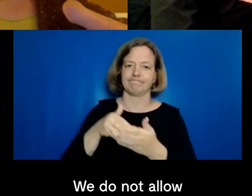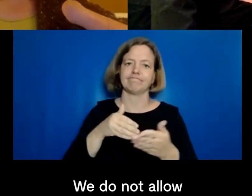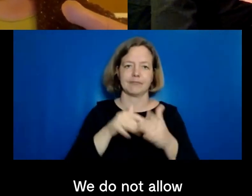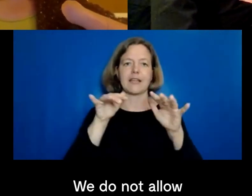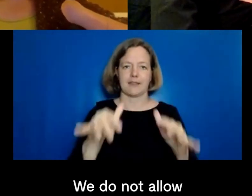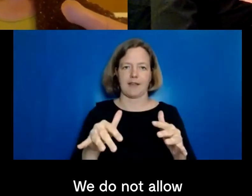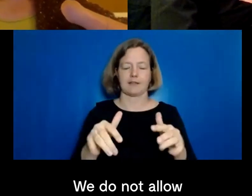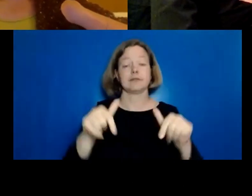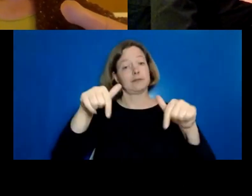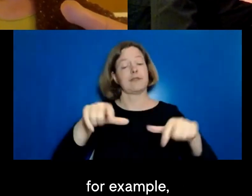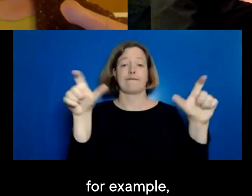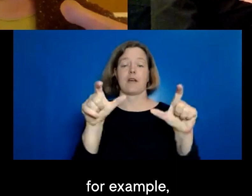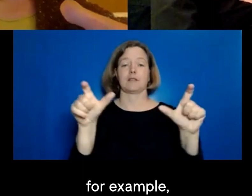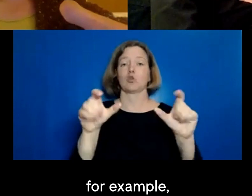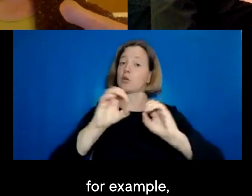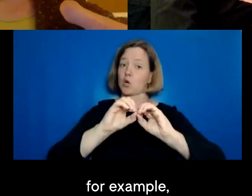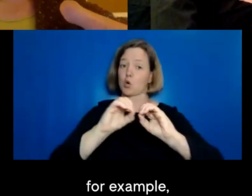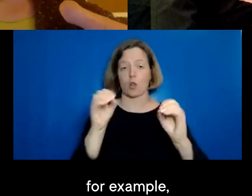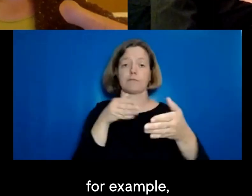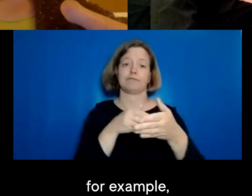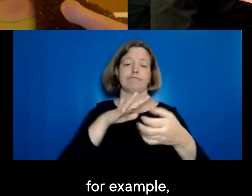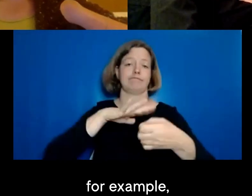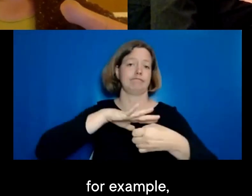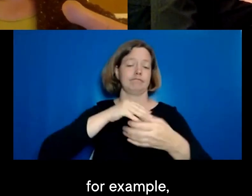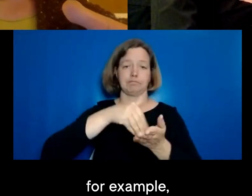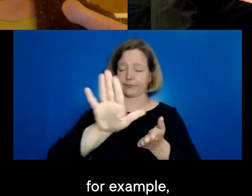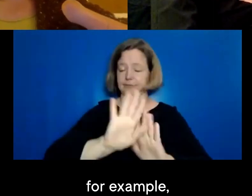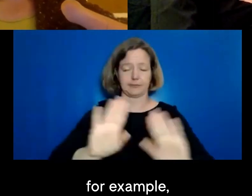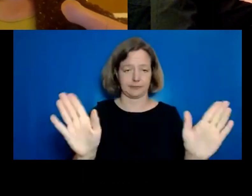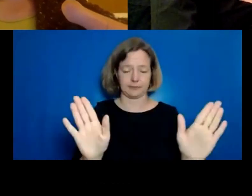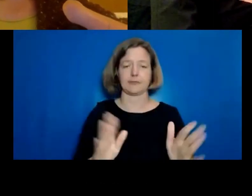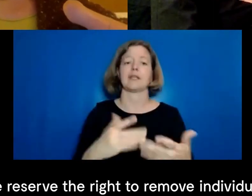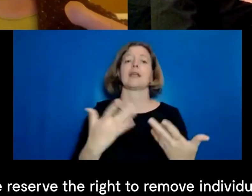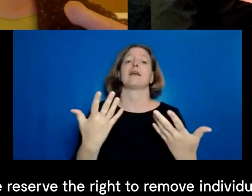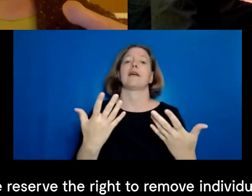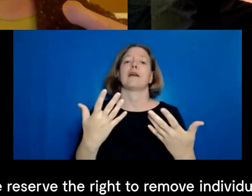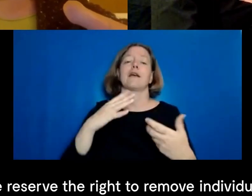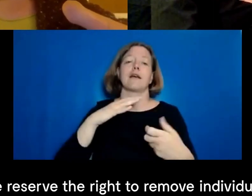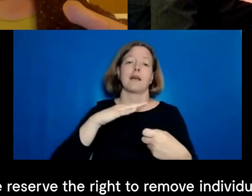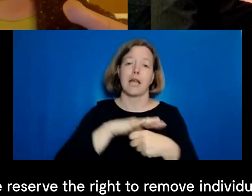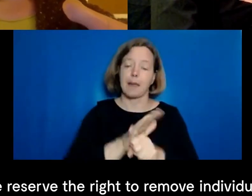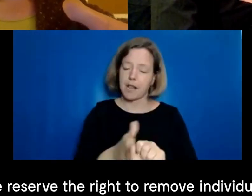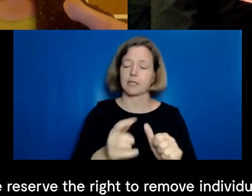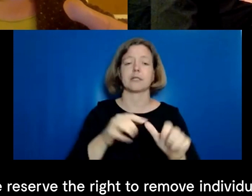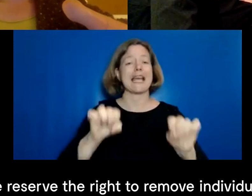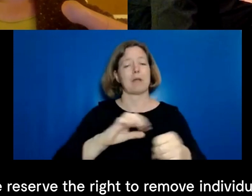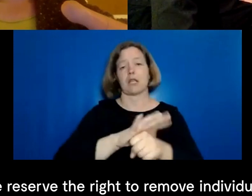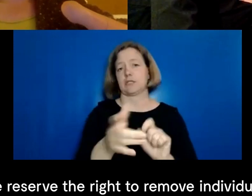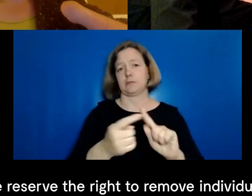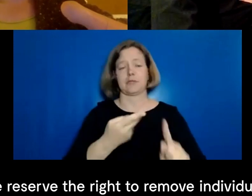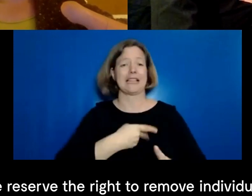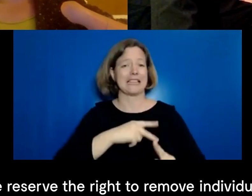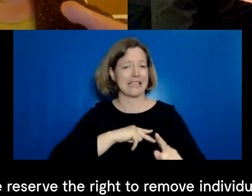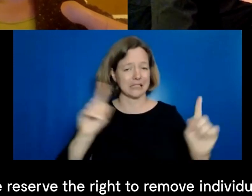of discriminating behaviour, for example, ableism, racism, transphobia. We reserve the right to remove individuals